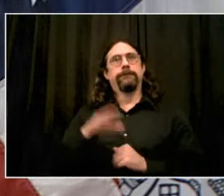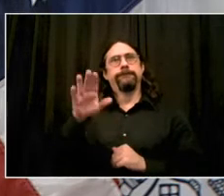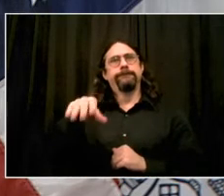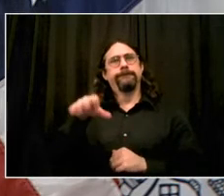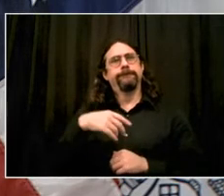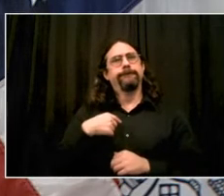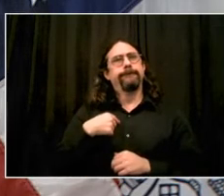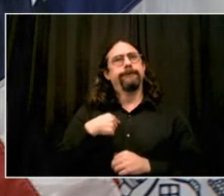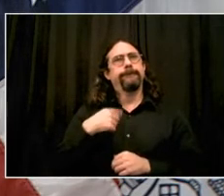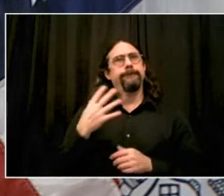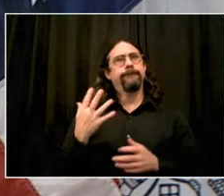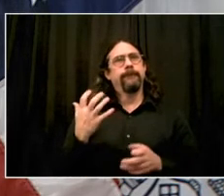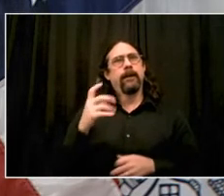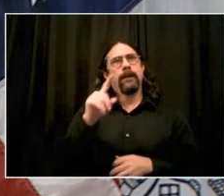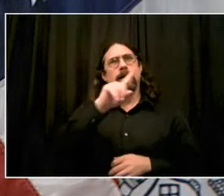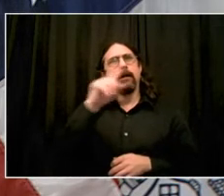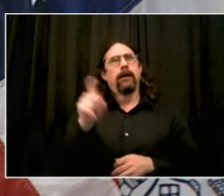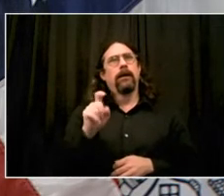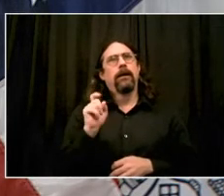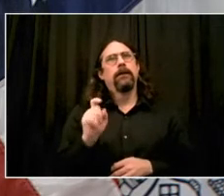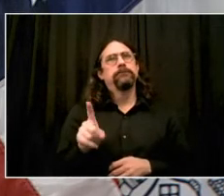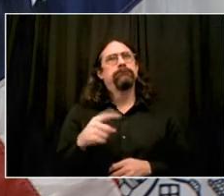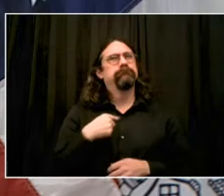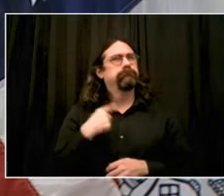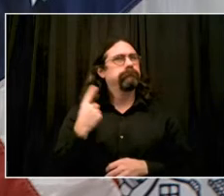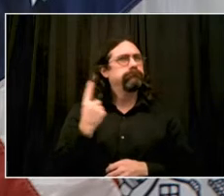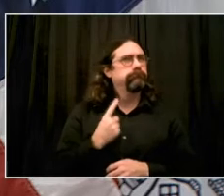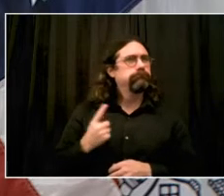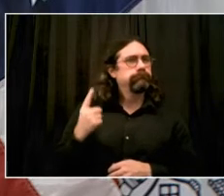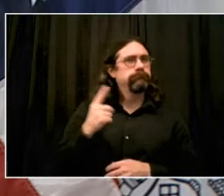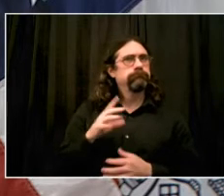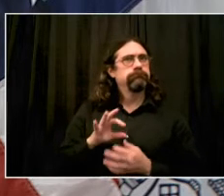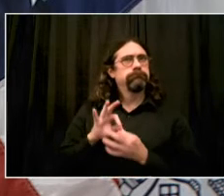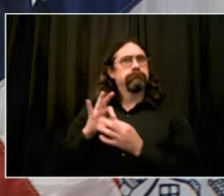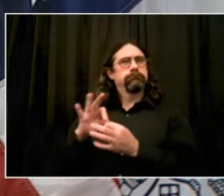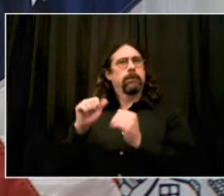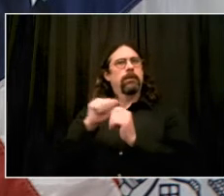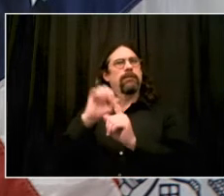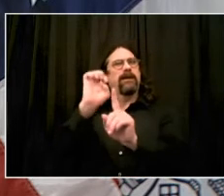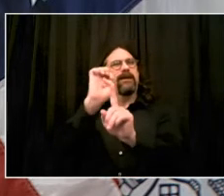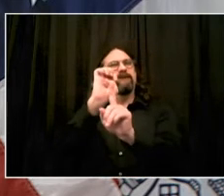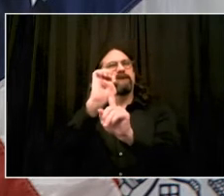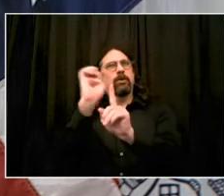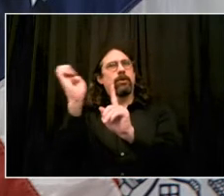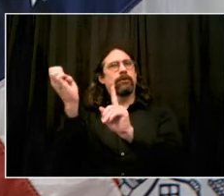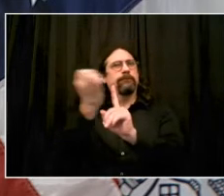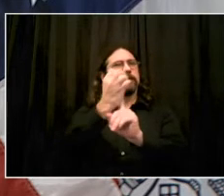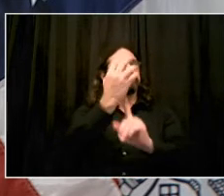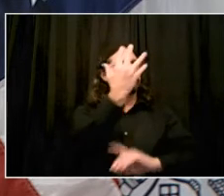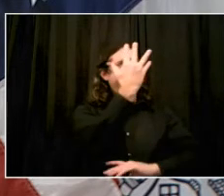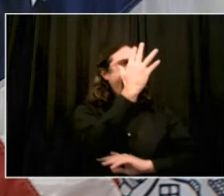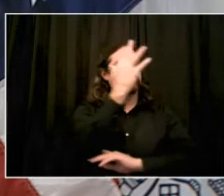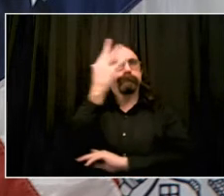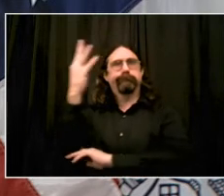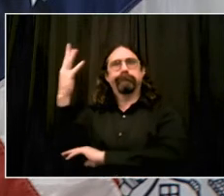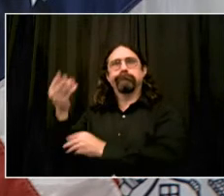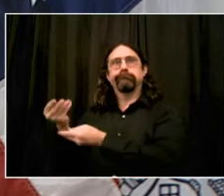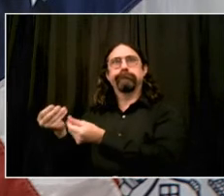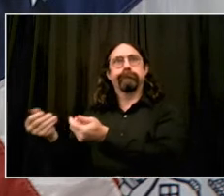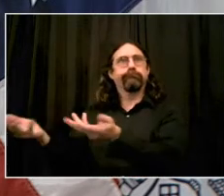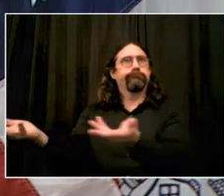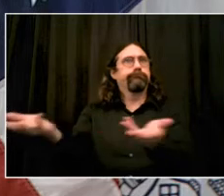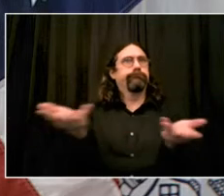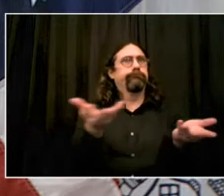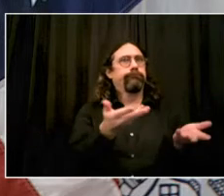the environmental picture in the city. The most recent greenhouse gas emission